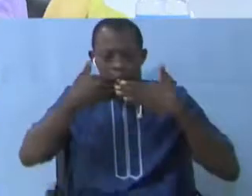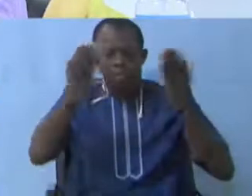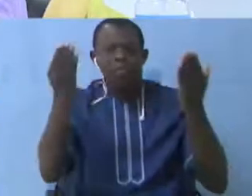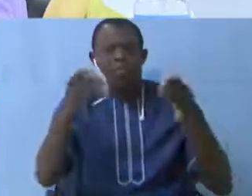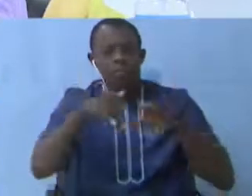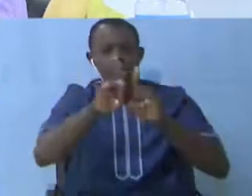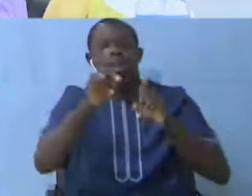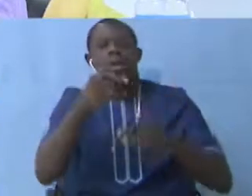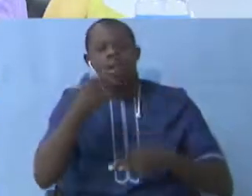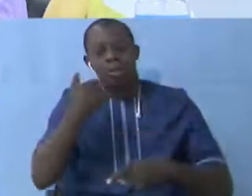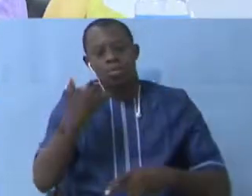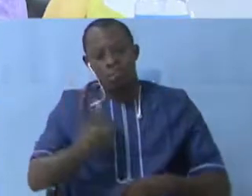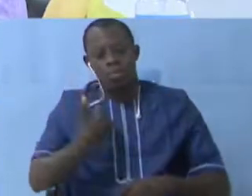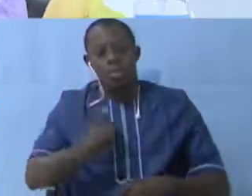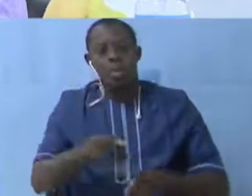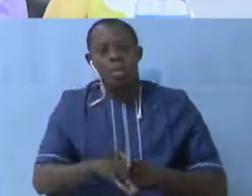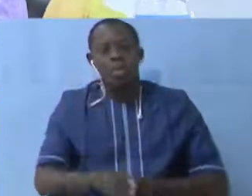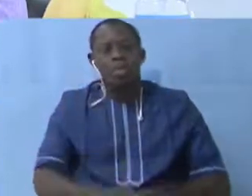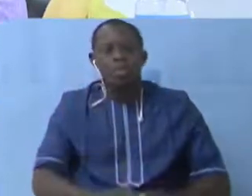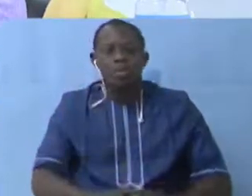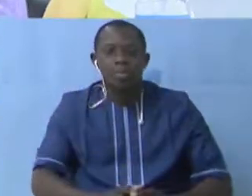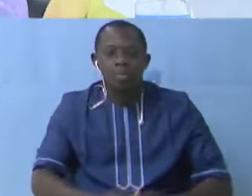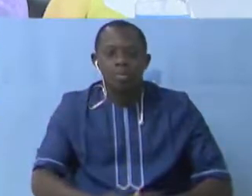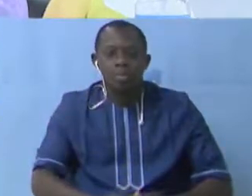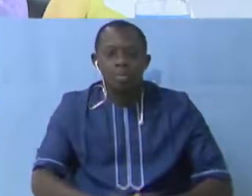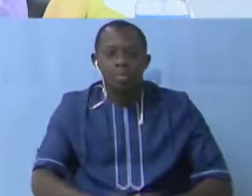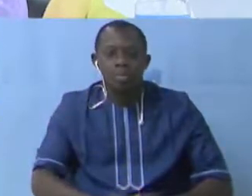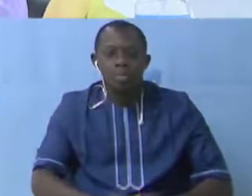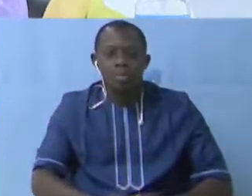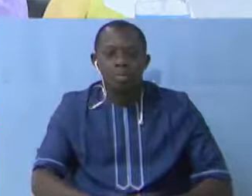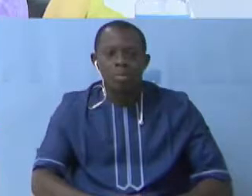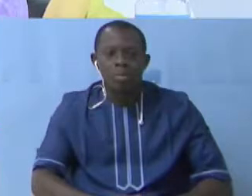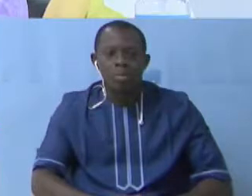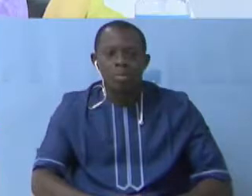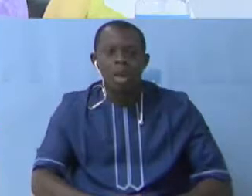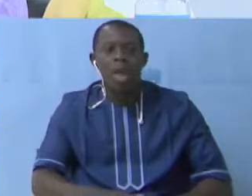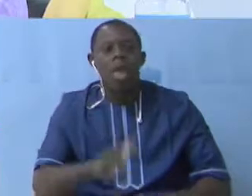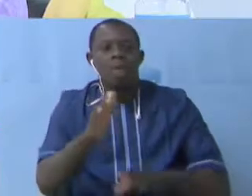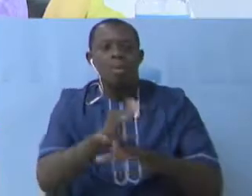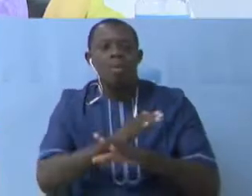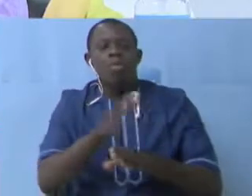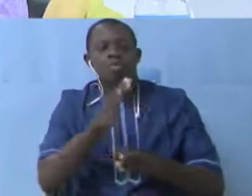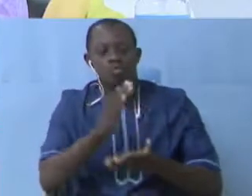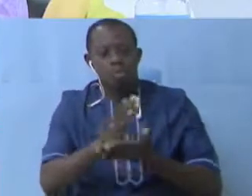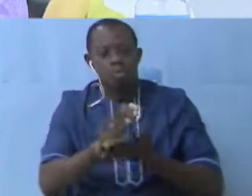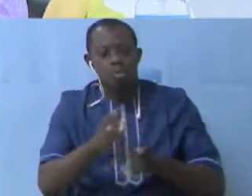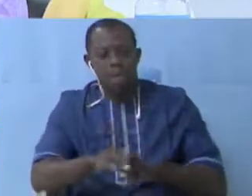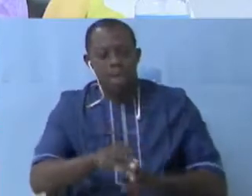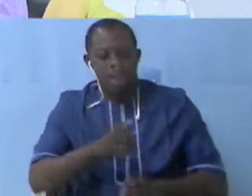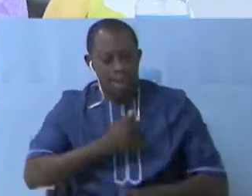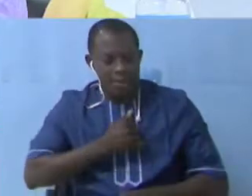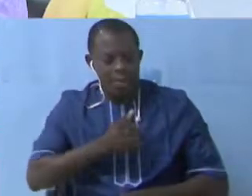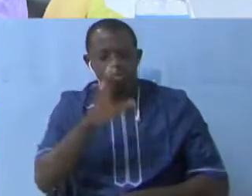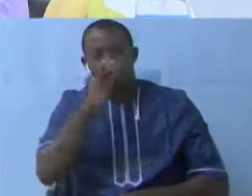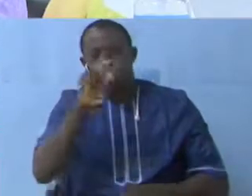We were very nervous, and so he did. He spoke once.